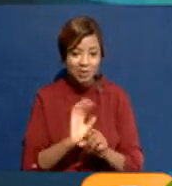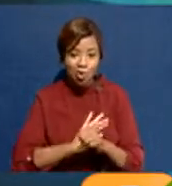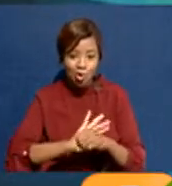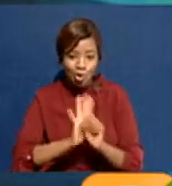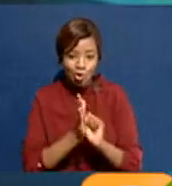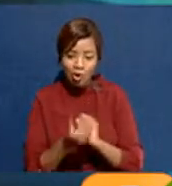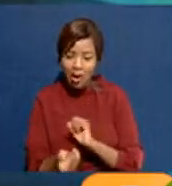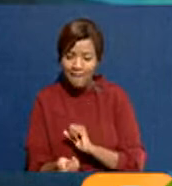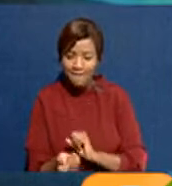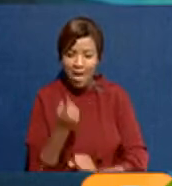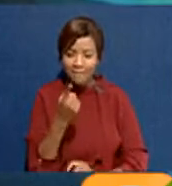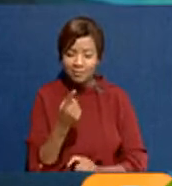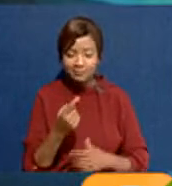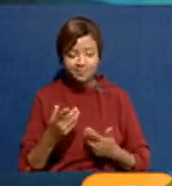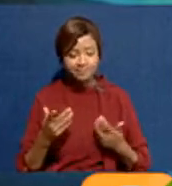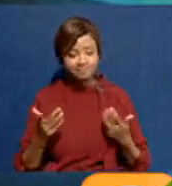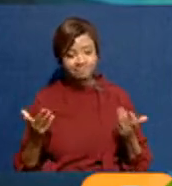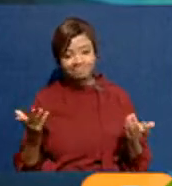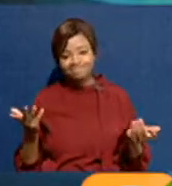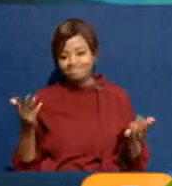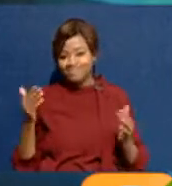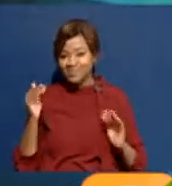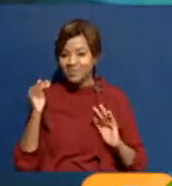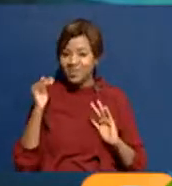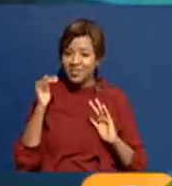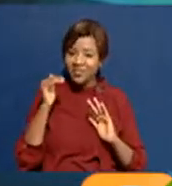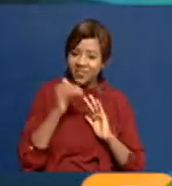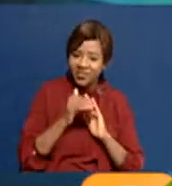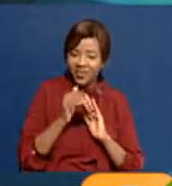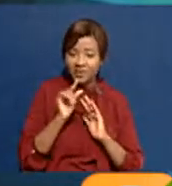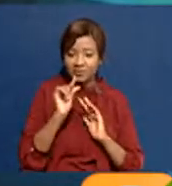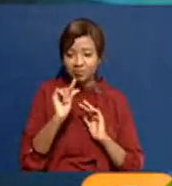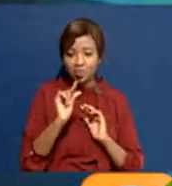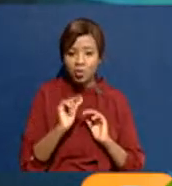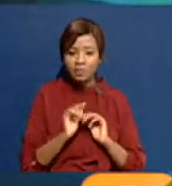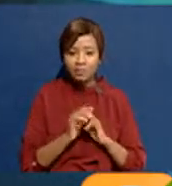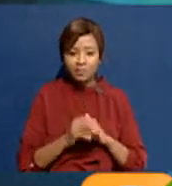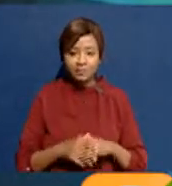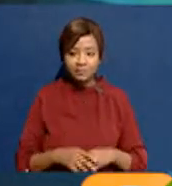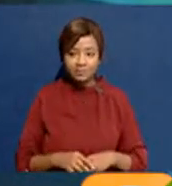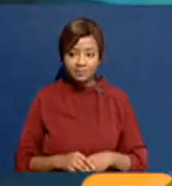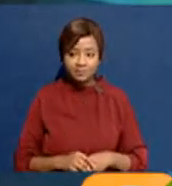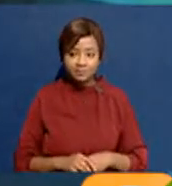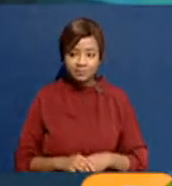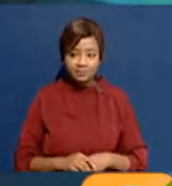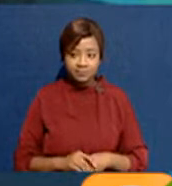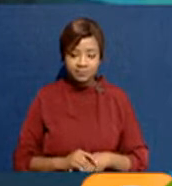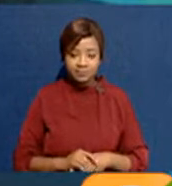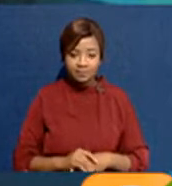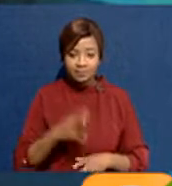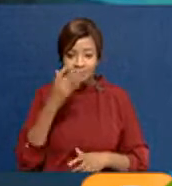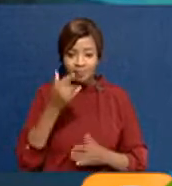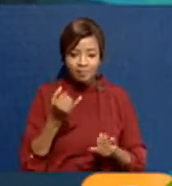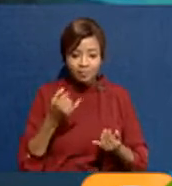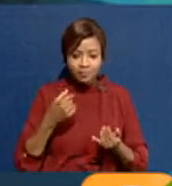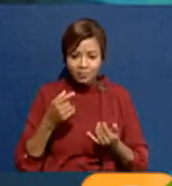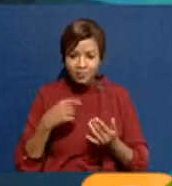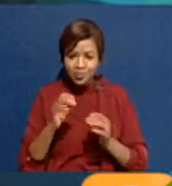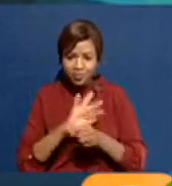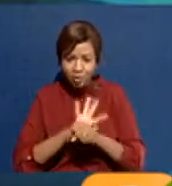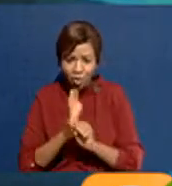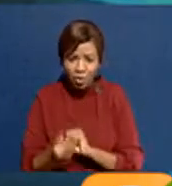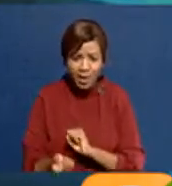along, we went down a little bit for the first few months as we tried to grapple